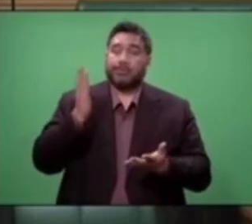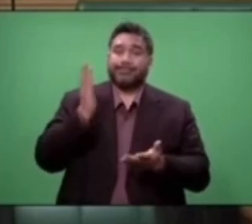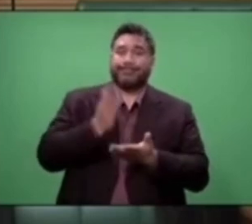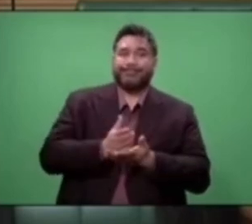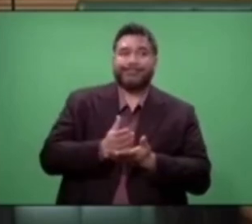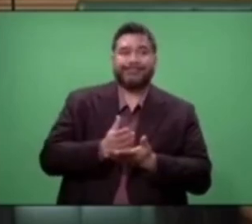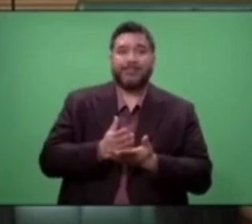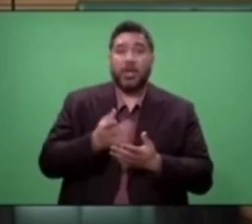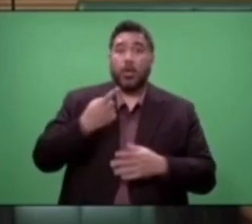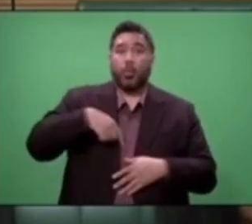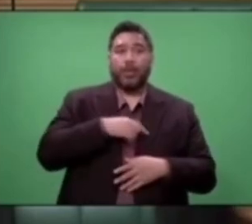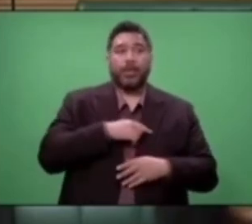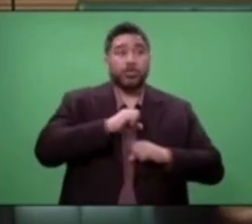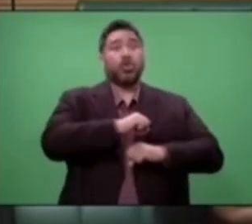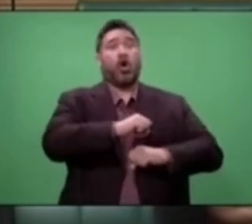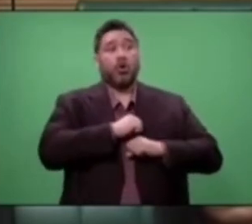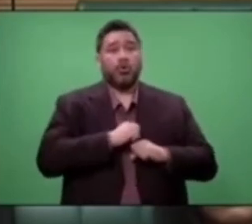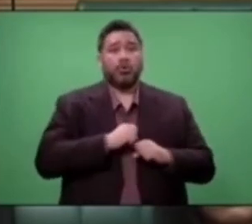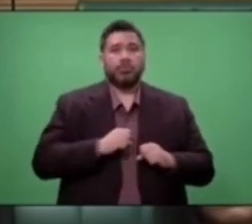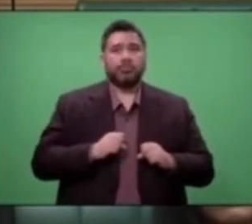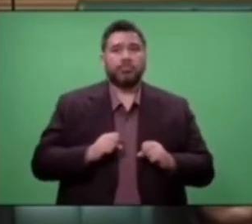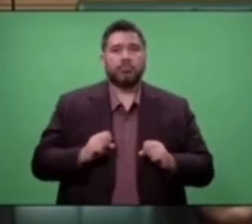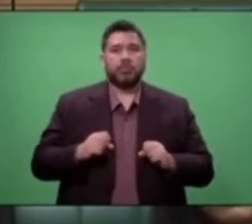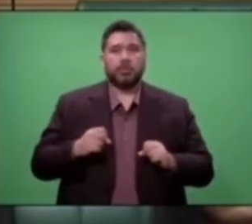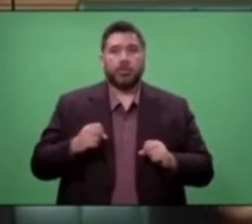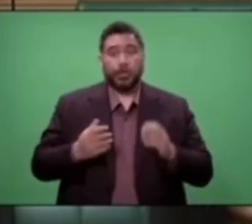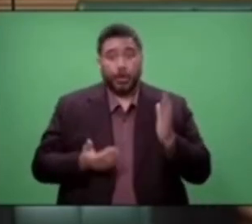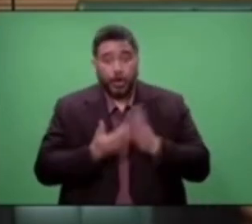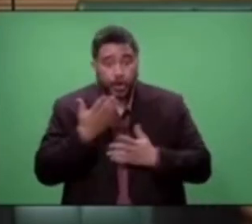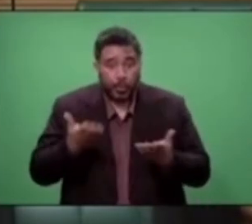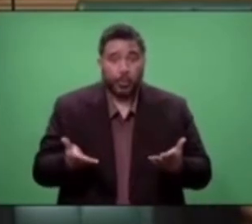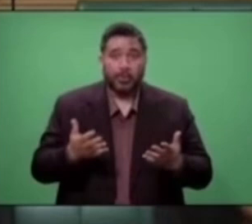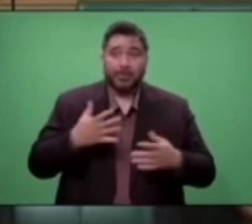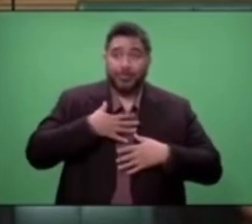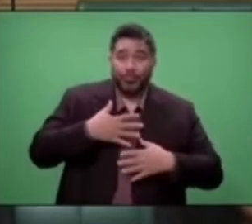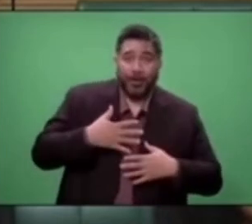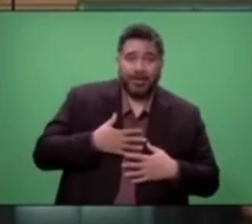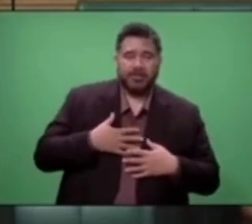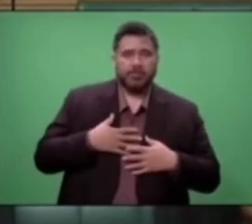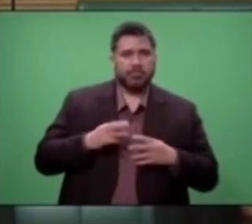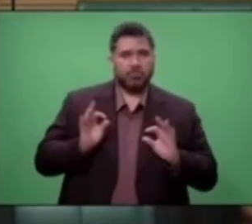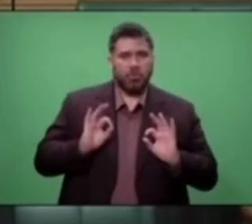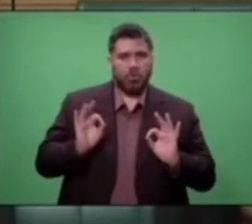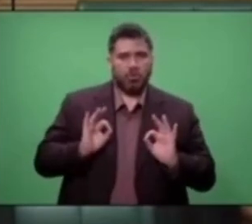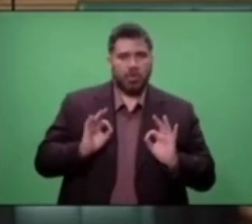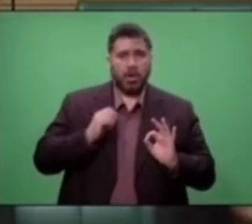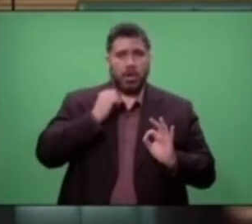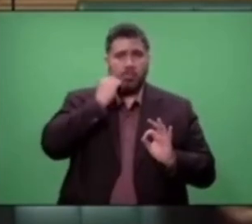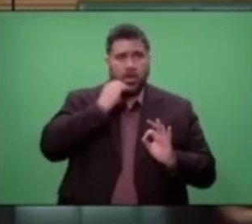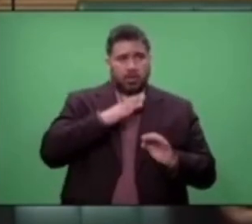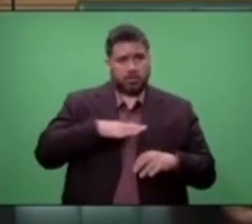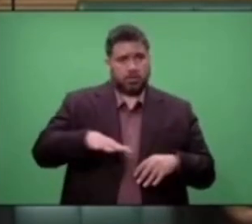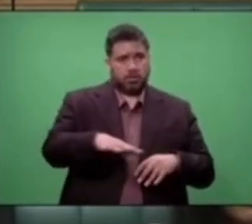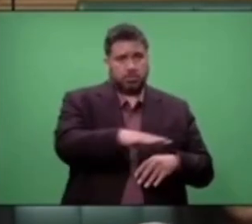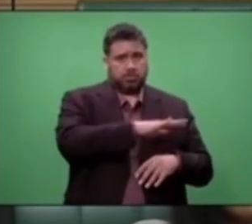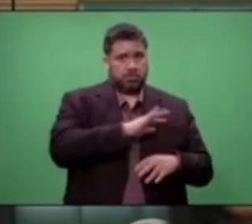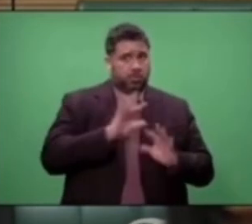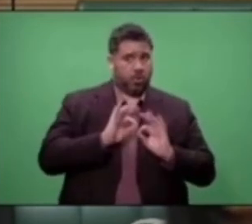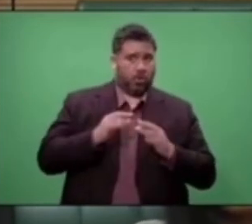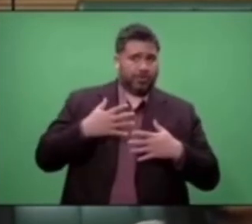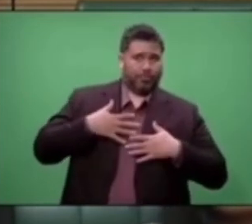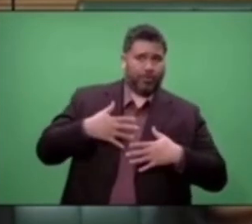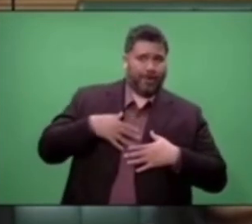a shock to us. It is not a surprise. It is not a surprise to Maori at all that these